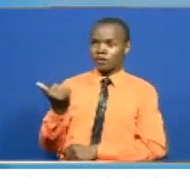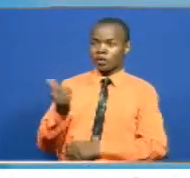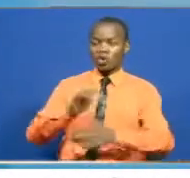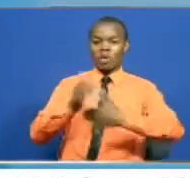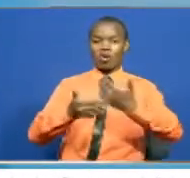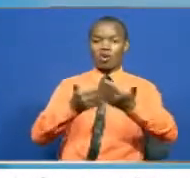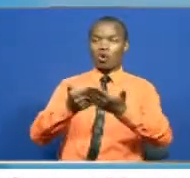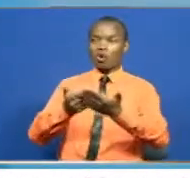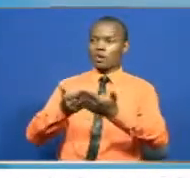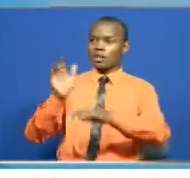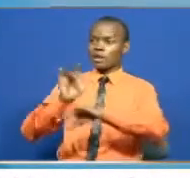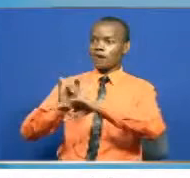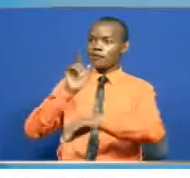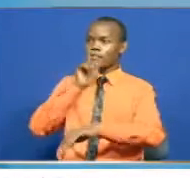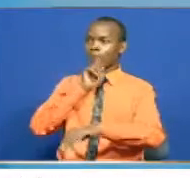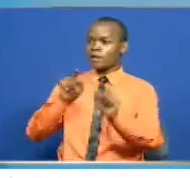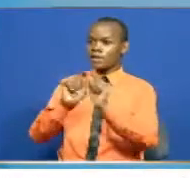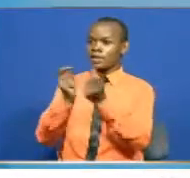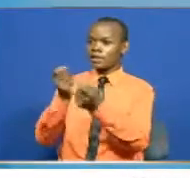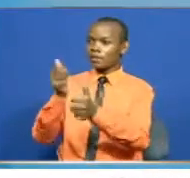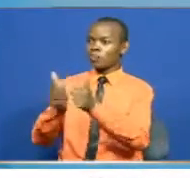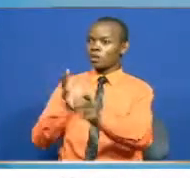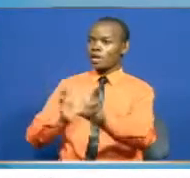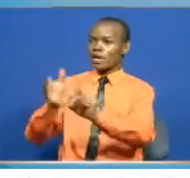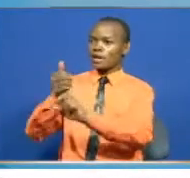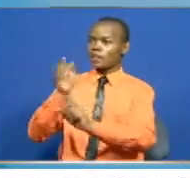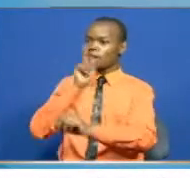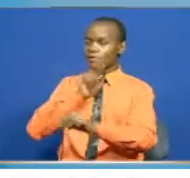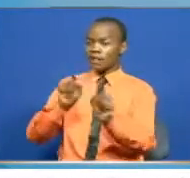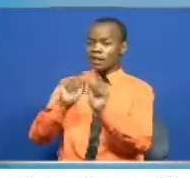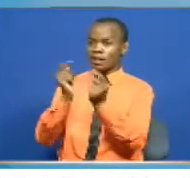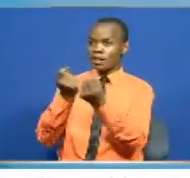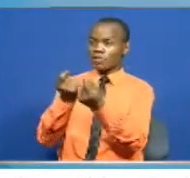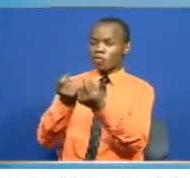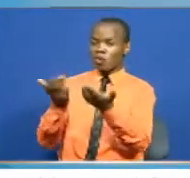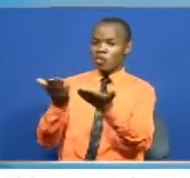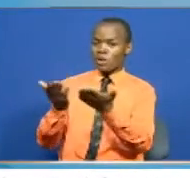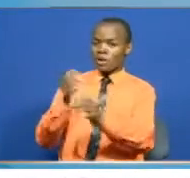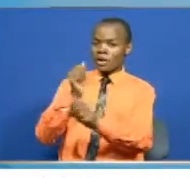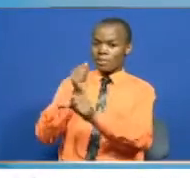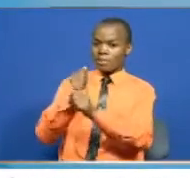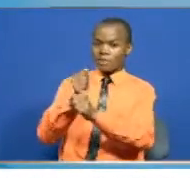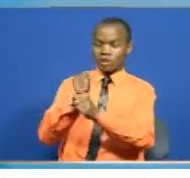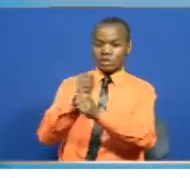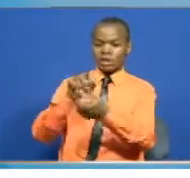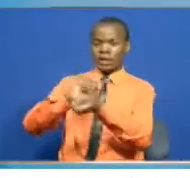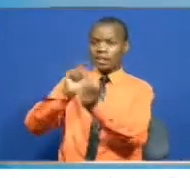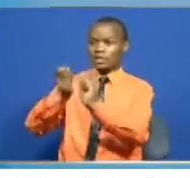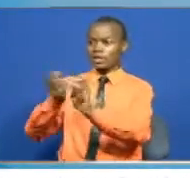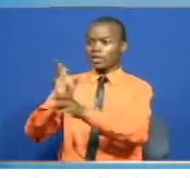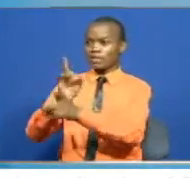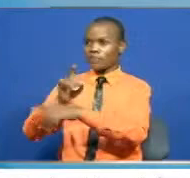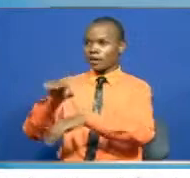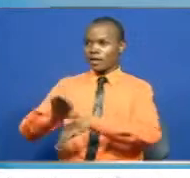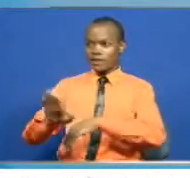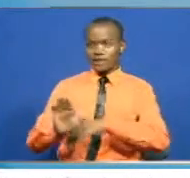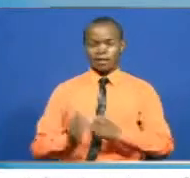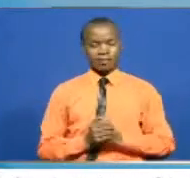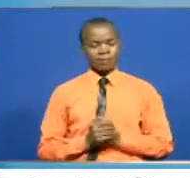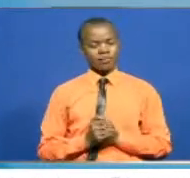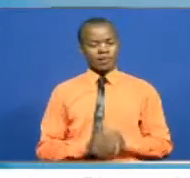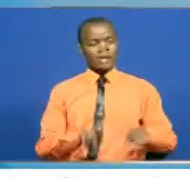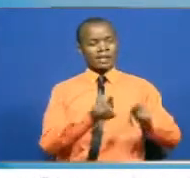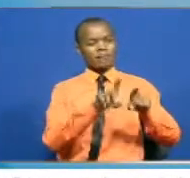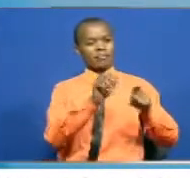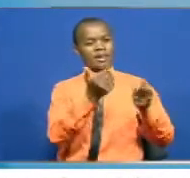affected. The teams that were successful are teams that made the necessary adjustments here and there. And something else, when you